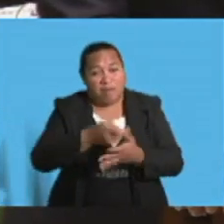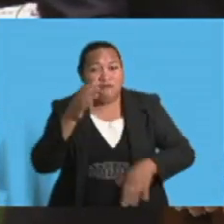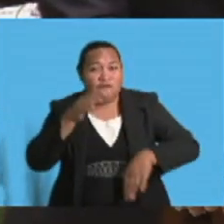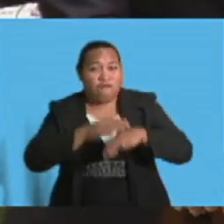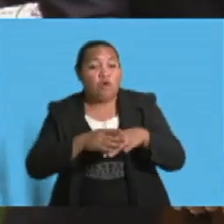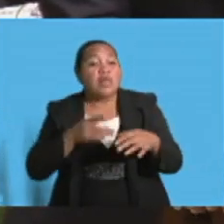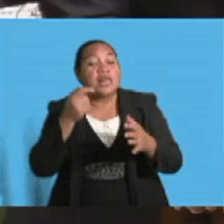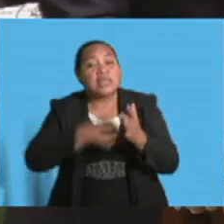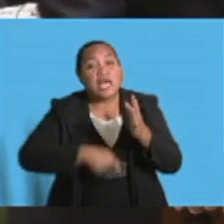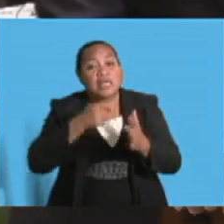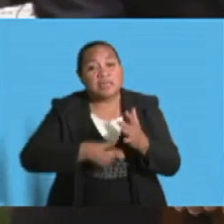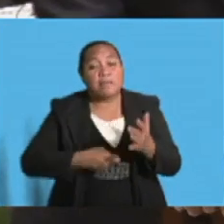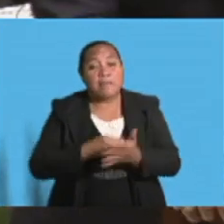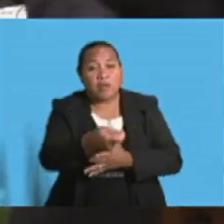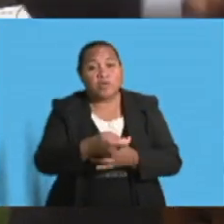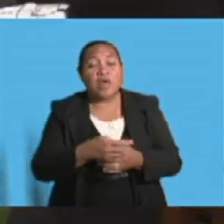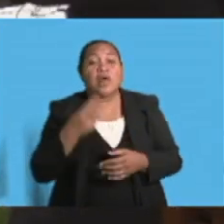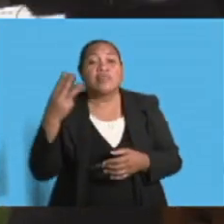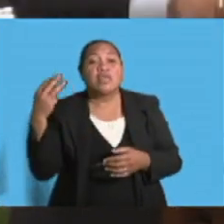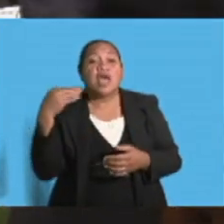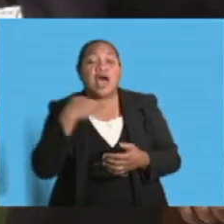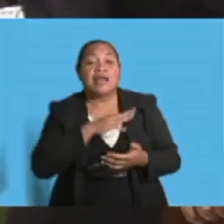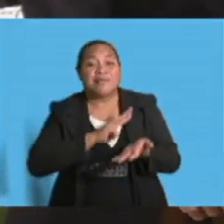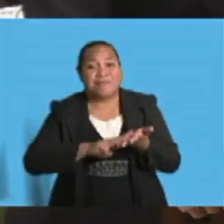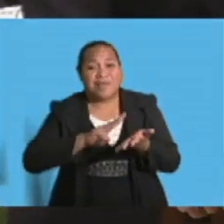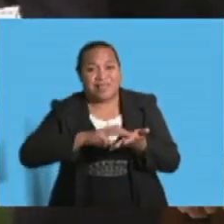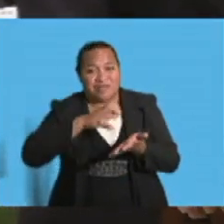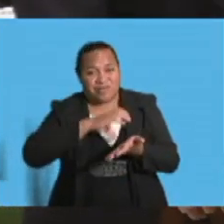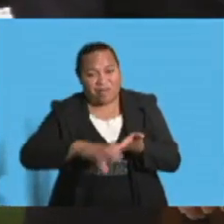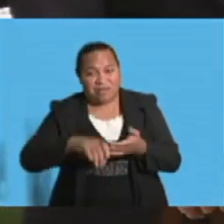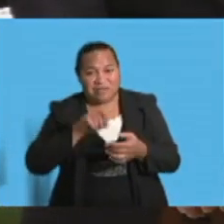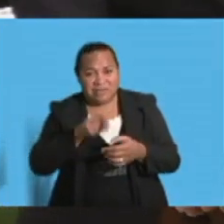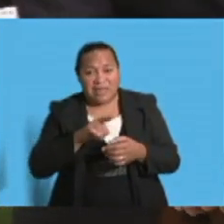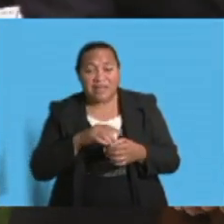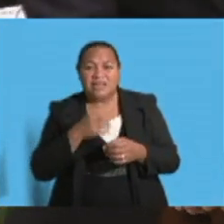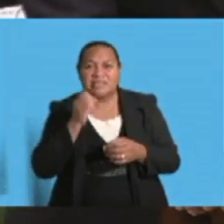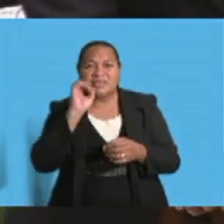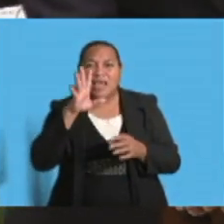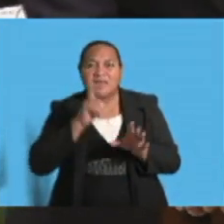of Fiji will have paid over $300 million then. That was more than 10